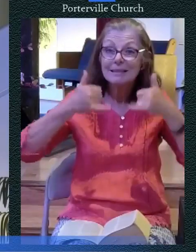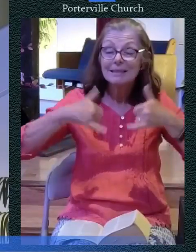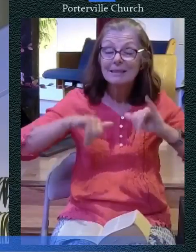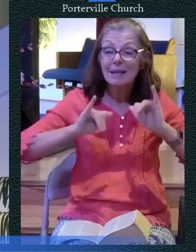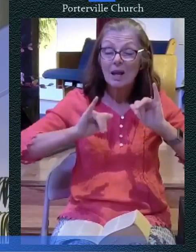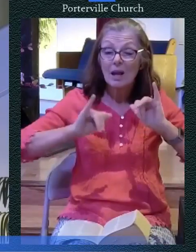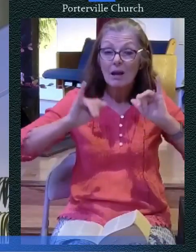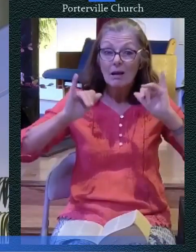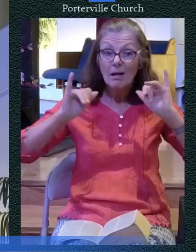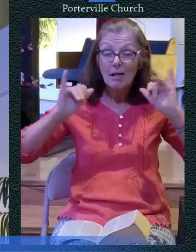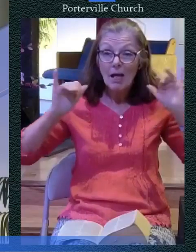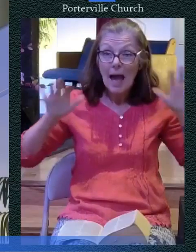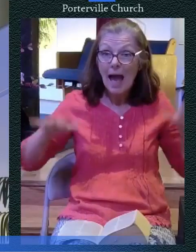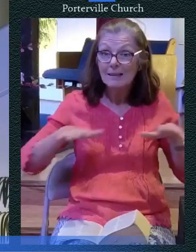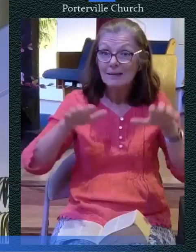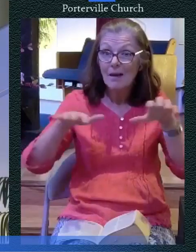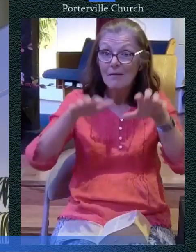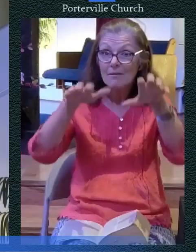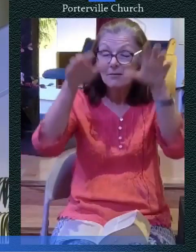engagement. We can be confident